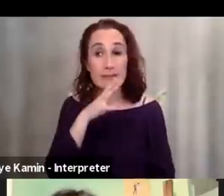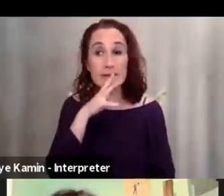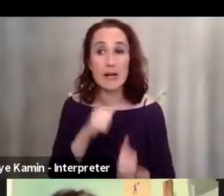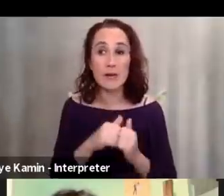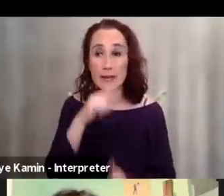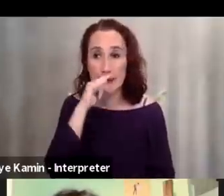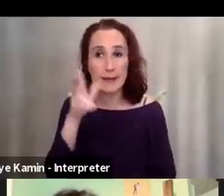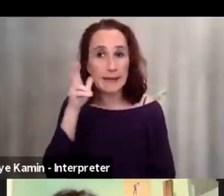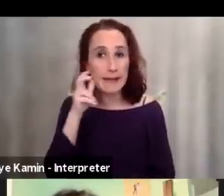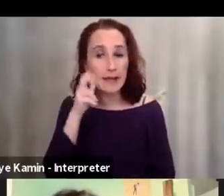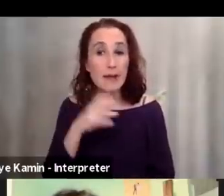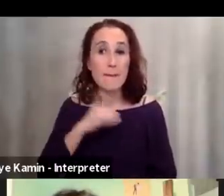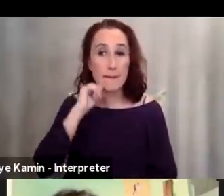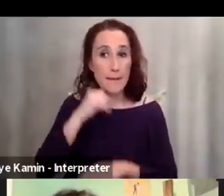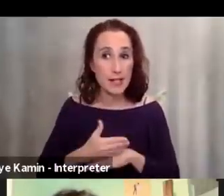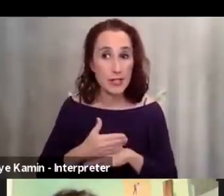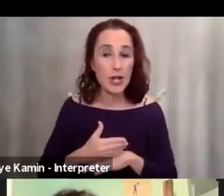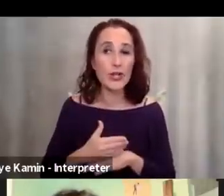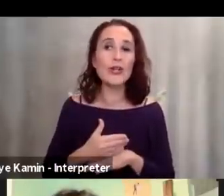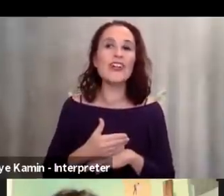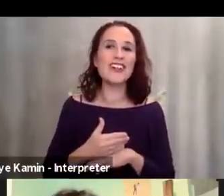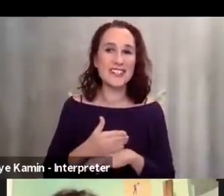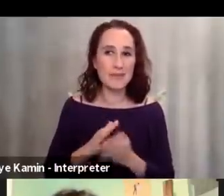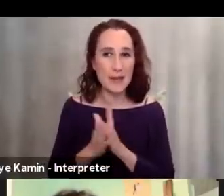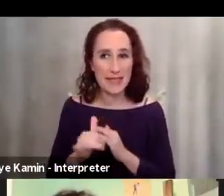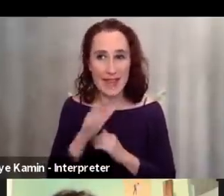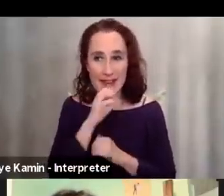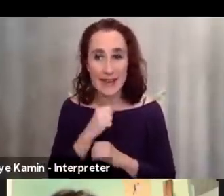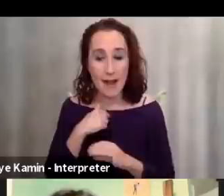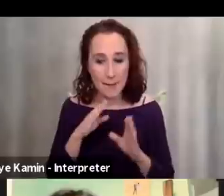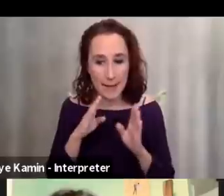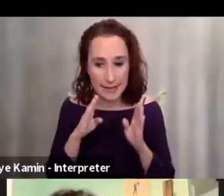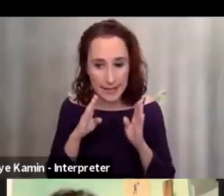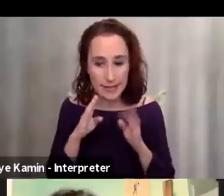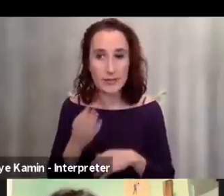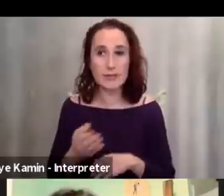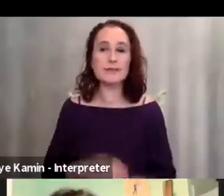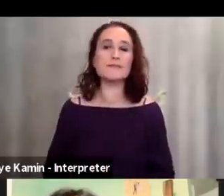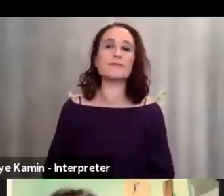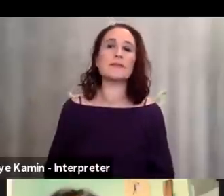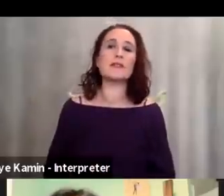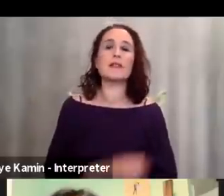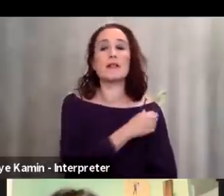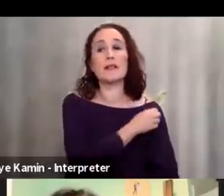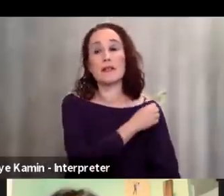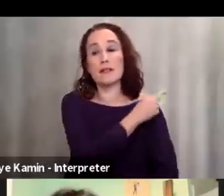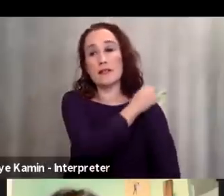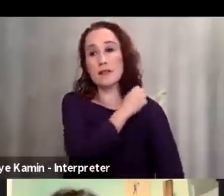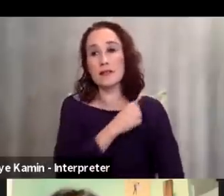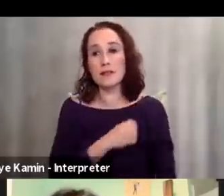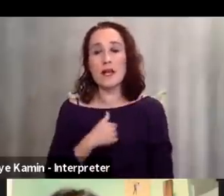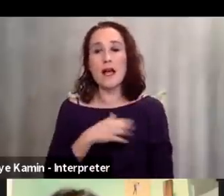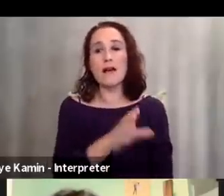to them. My daughter is coming into that age, so I really pay attention to her. And then I've even pulled